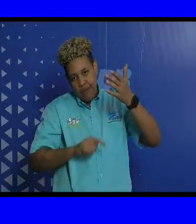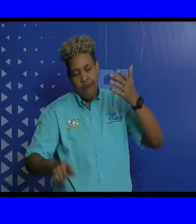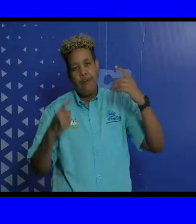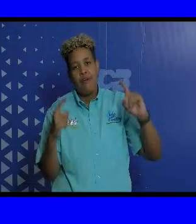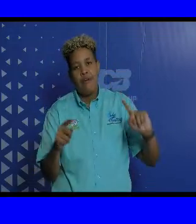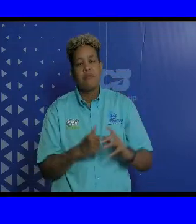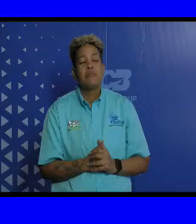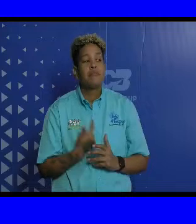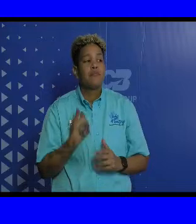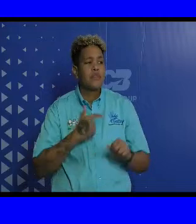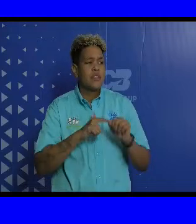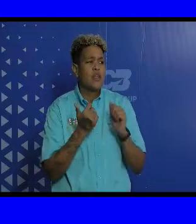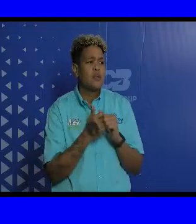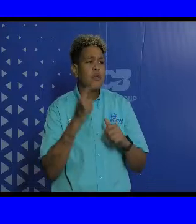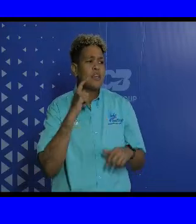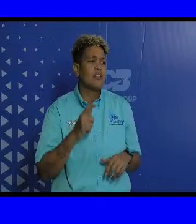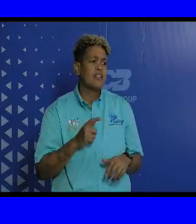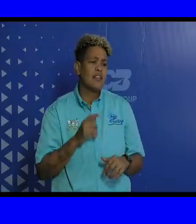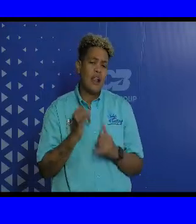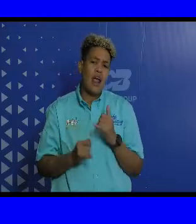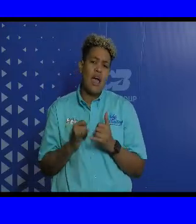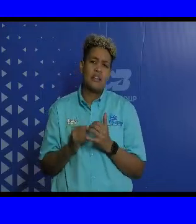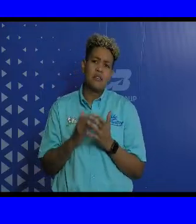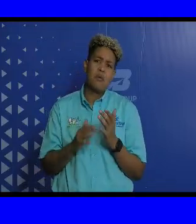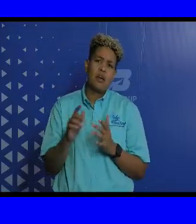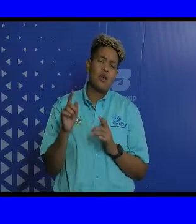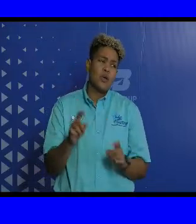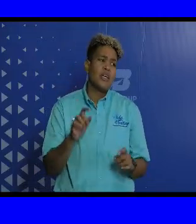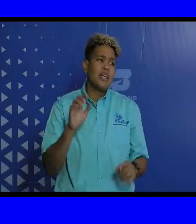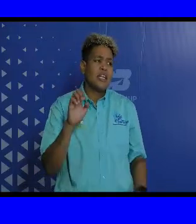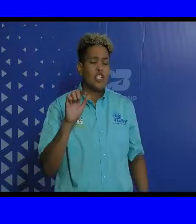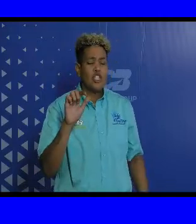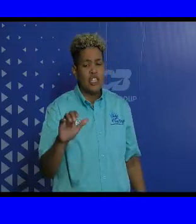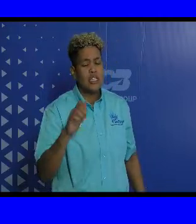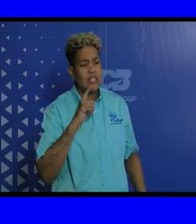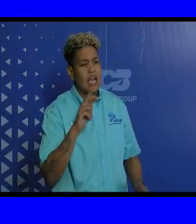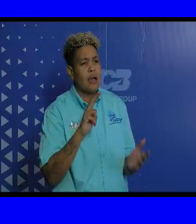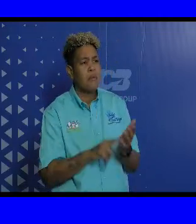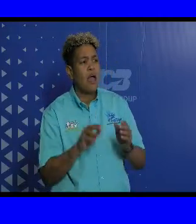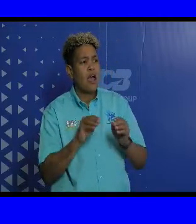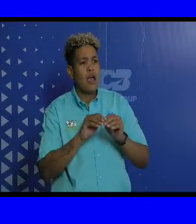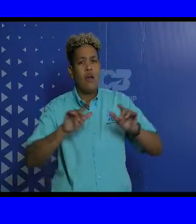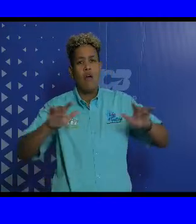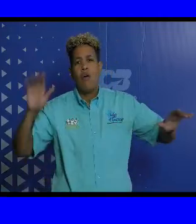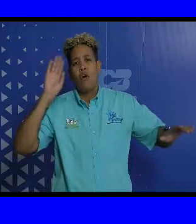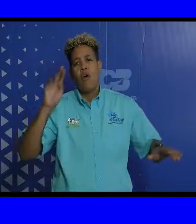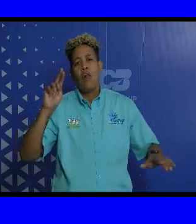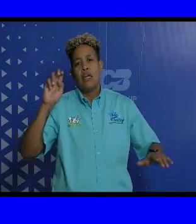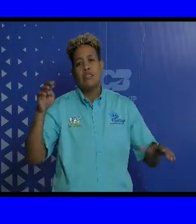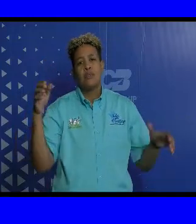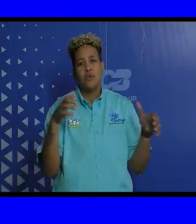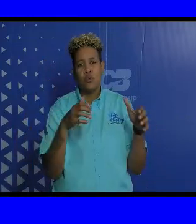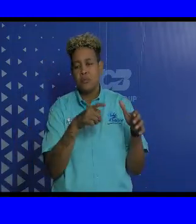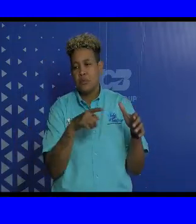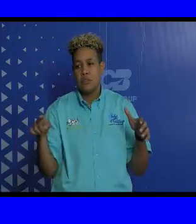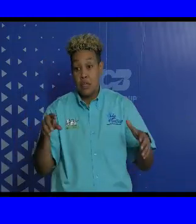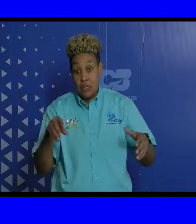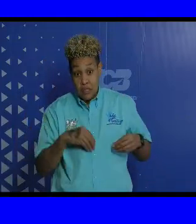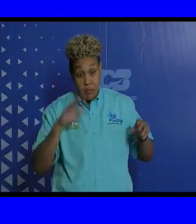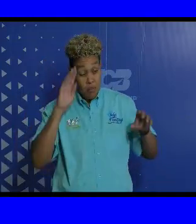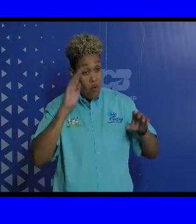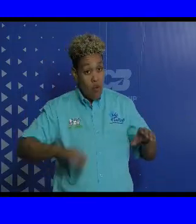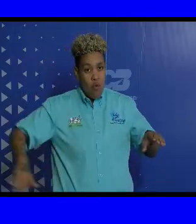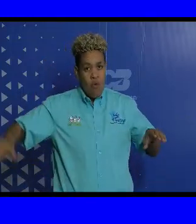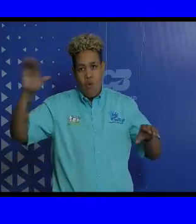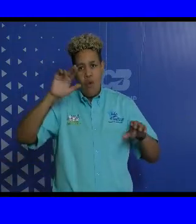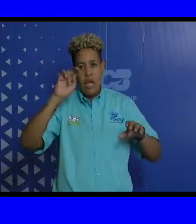So I'll start with the back part of that question. So EGC applies across the board and has been adopted across the